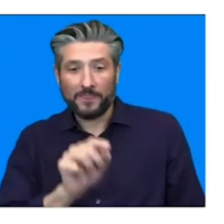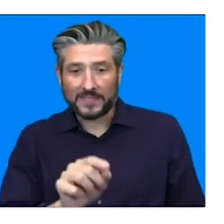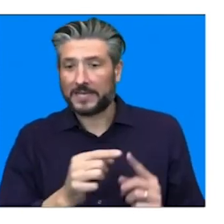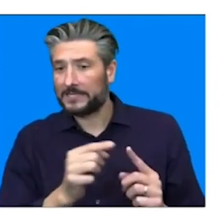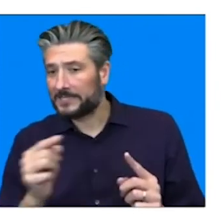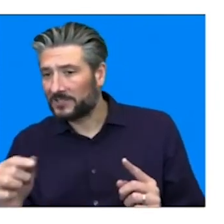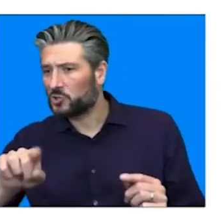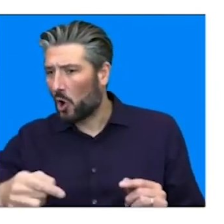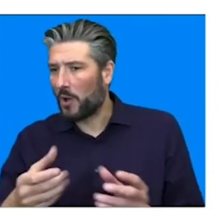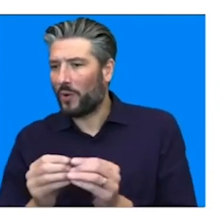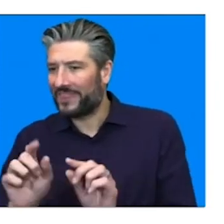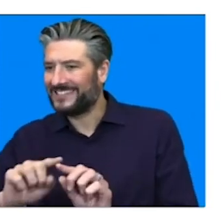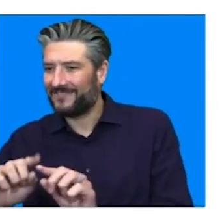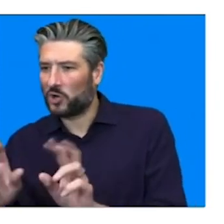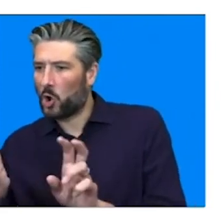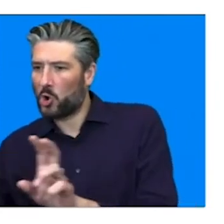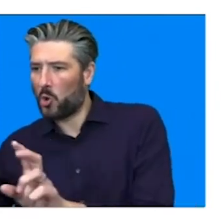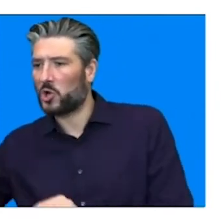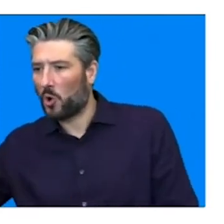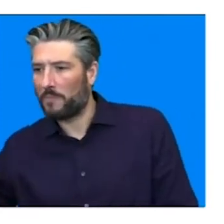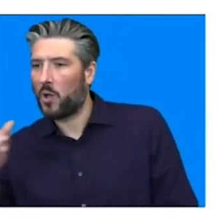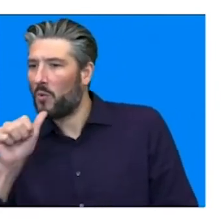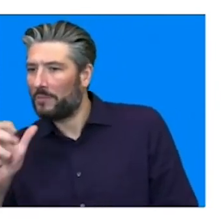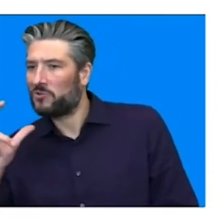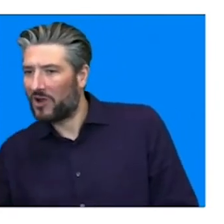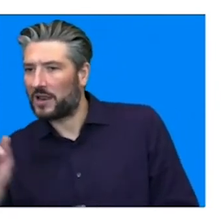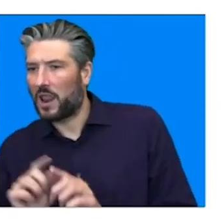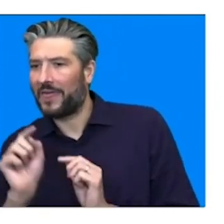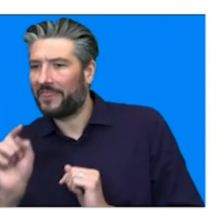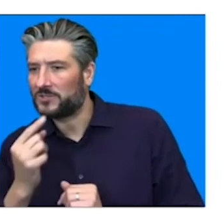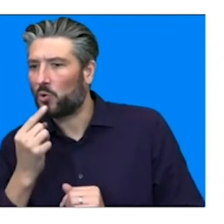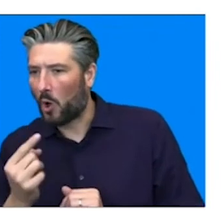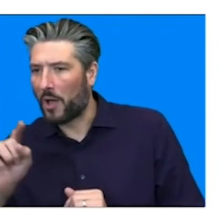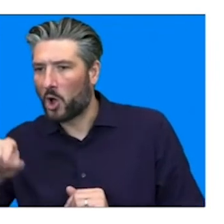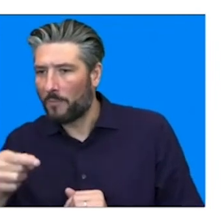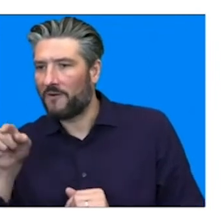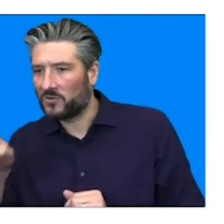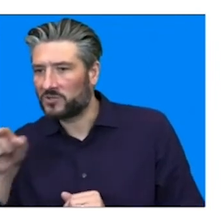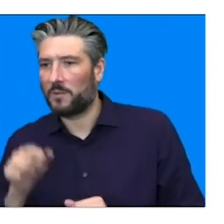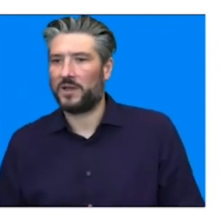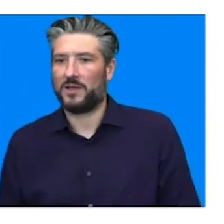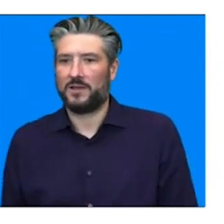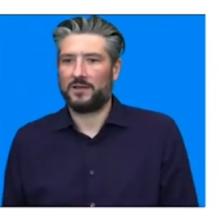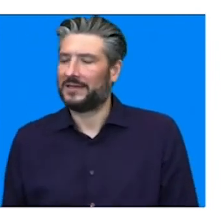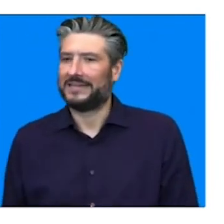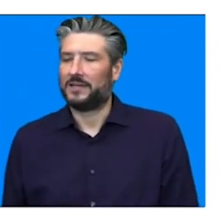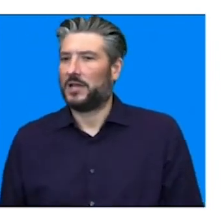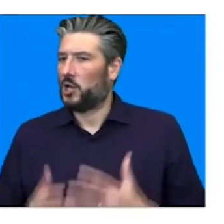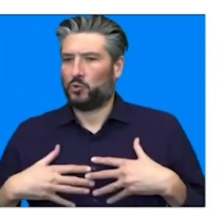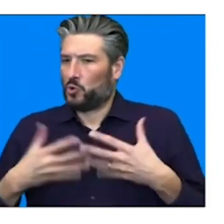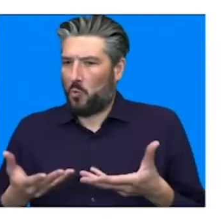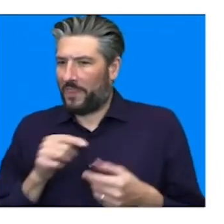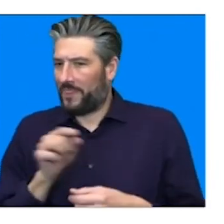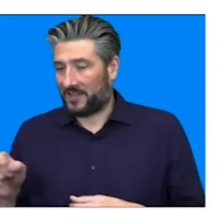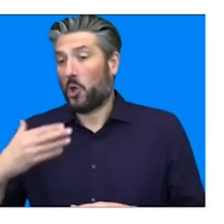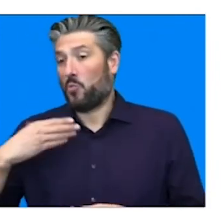clauses, comma, might be read like this, comma, which would not be ideal, full stop. What you want is for it to observe the